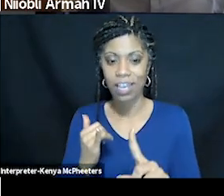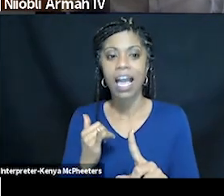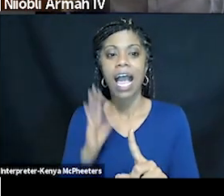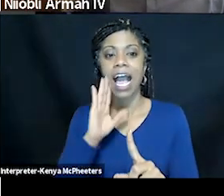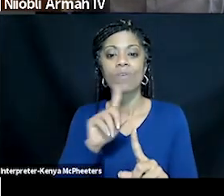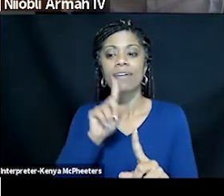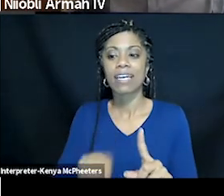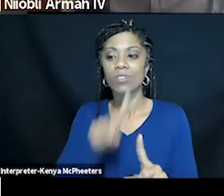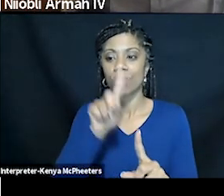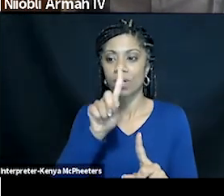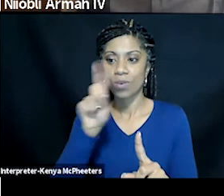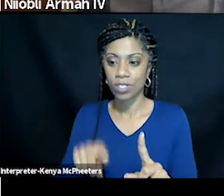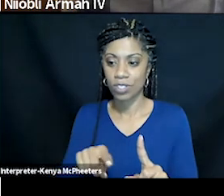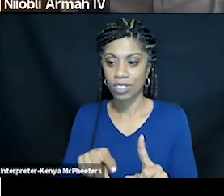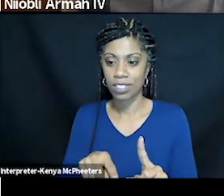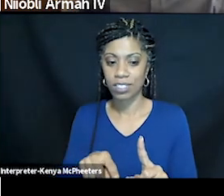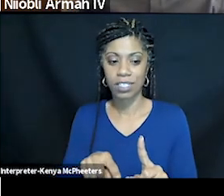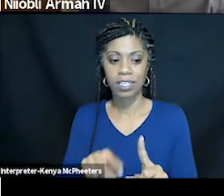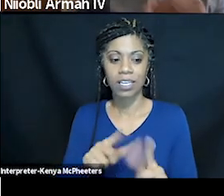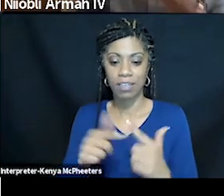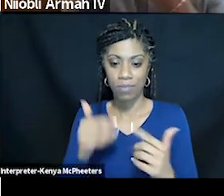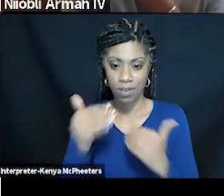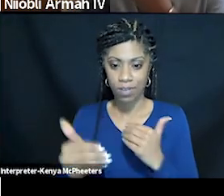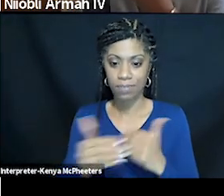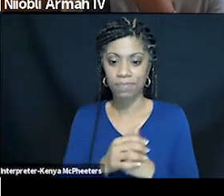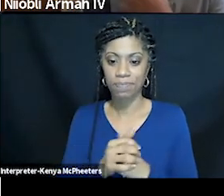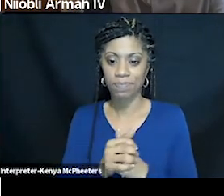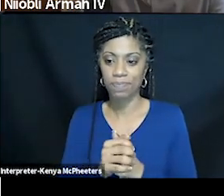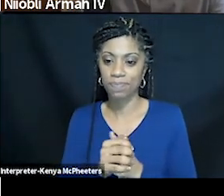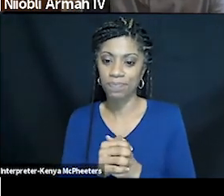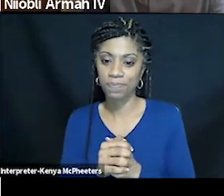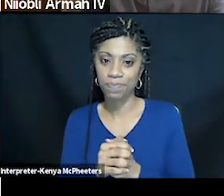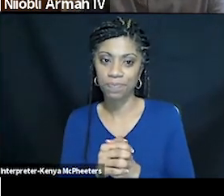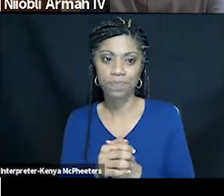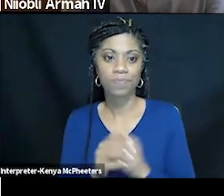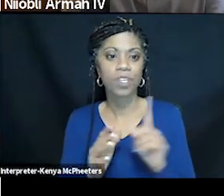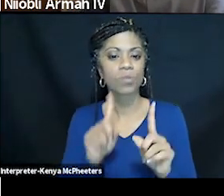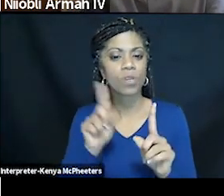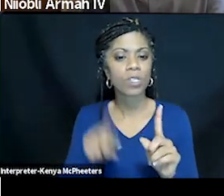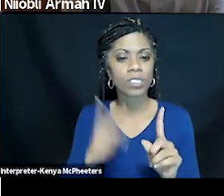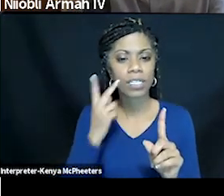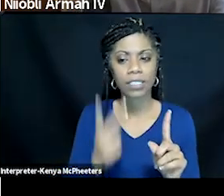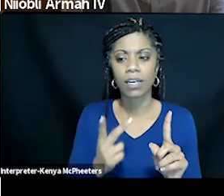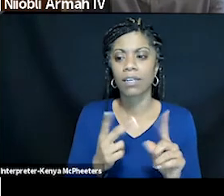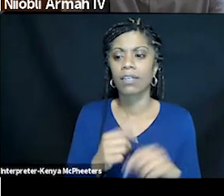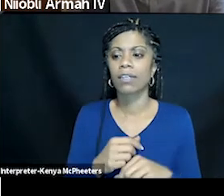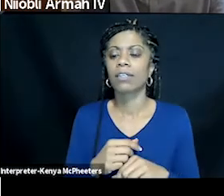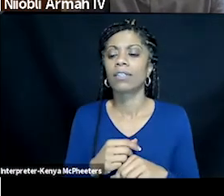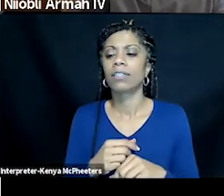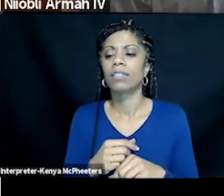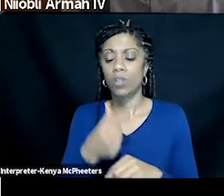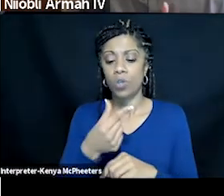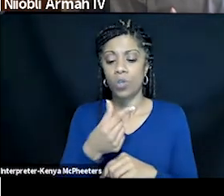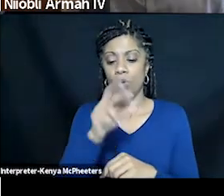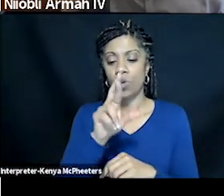and then we should probably move on, but let's stay on shifting mental models. So there was a question about whether grants often label